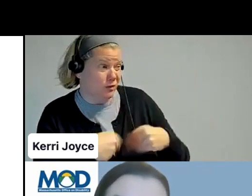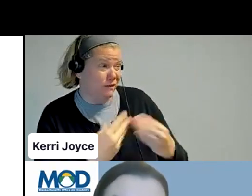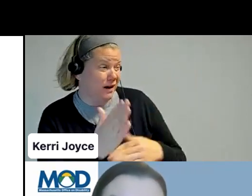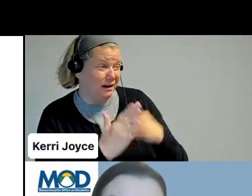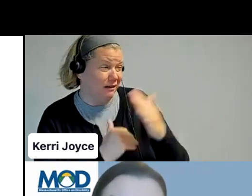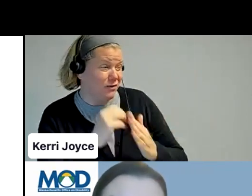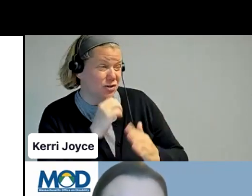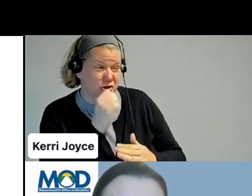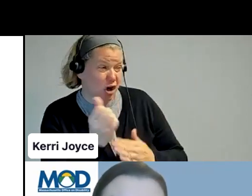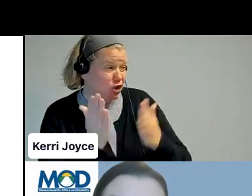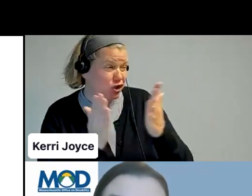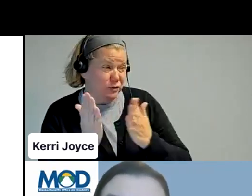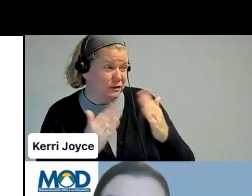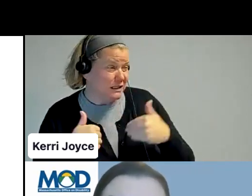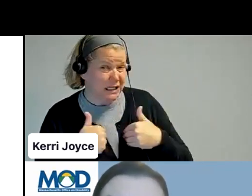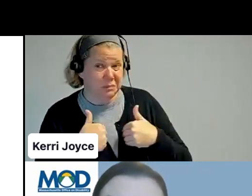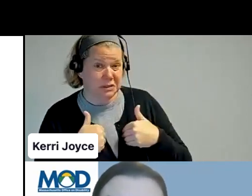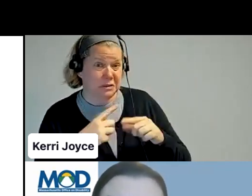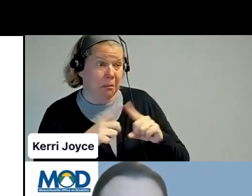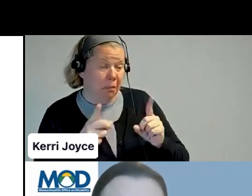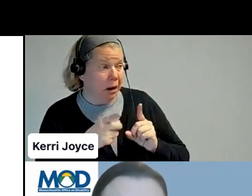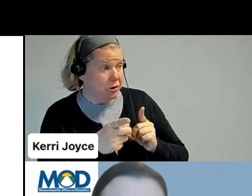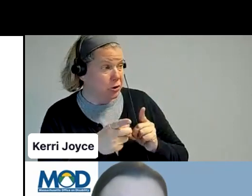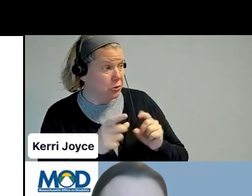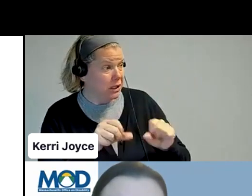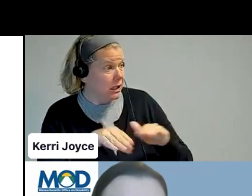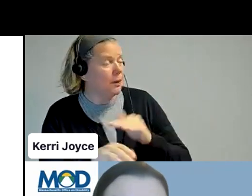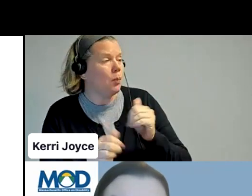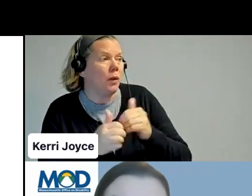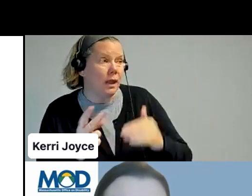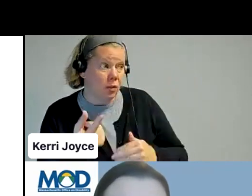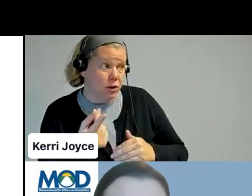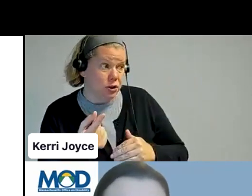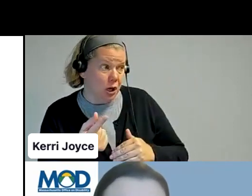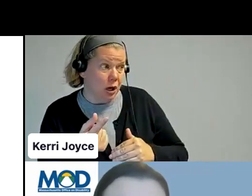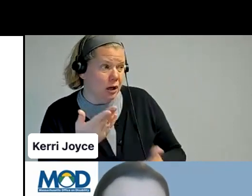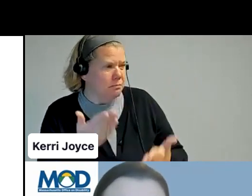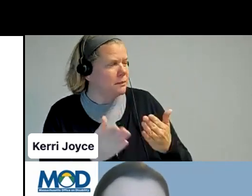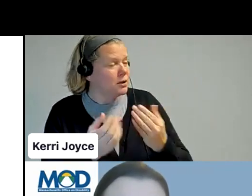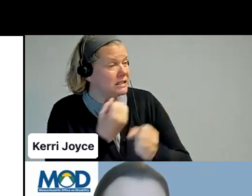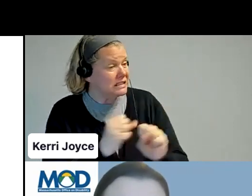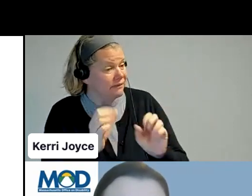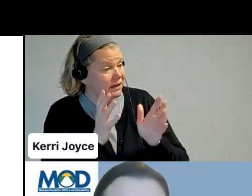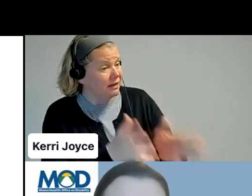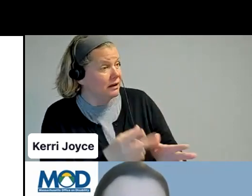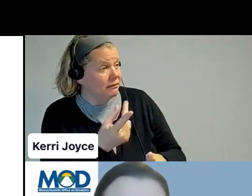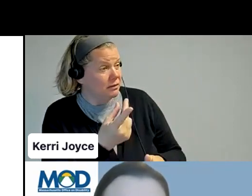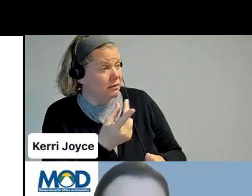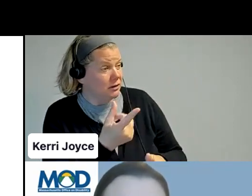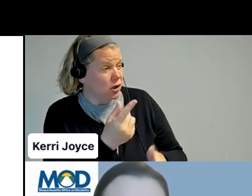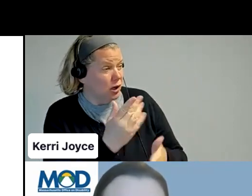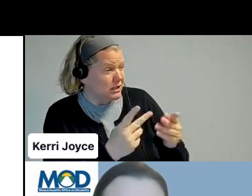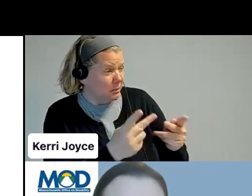not considered service animals. You're welcome to come in without the dog. Is there somewhere where you could safely leave it? Okay.